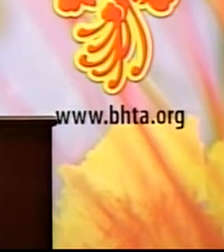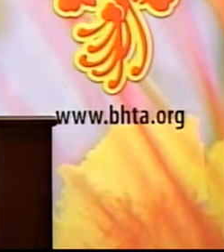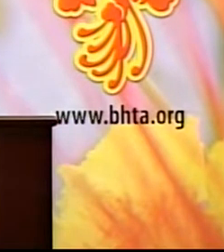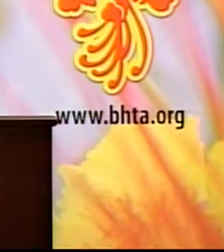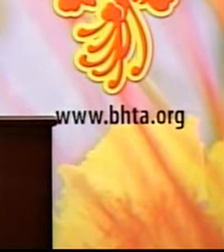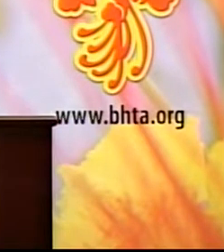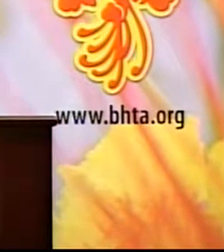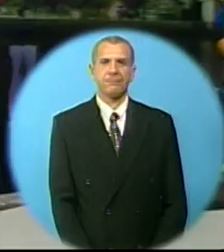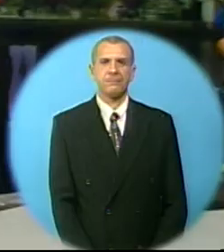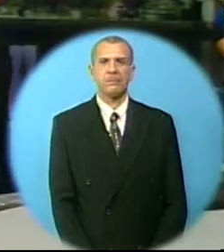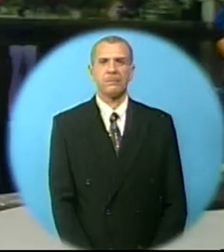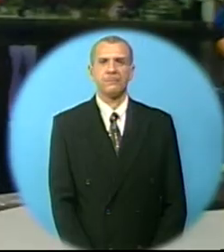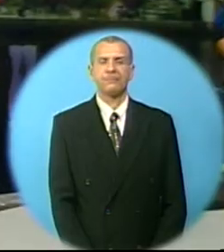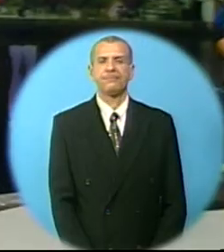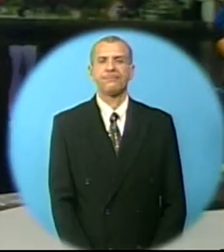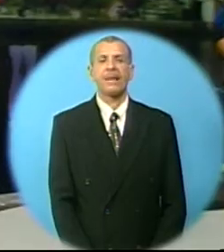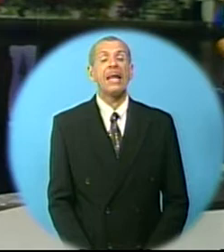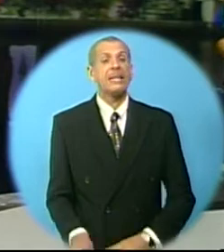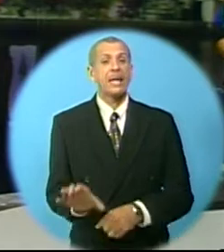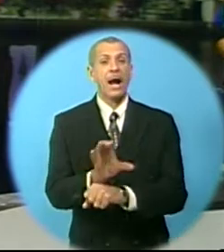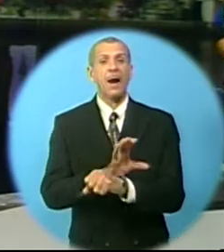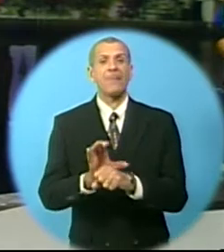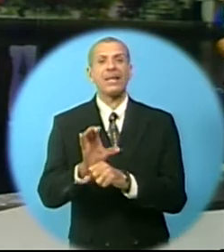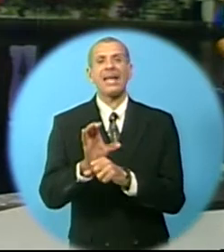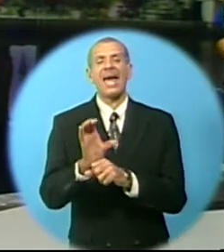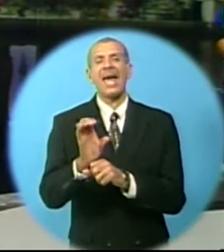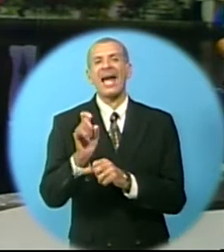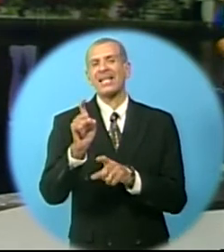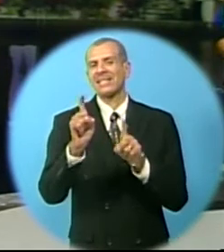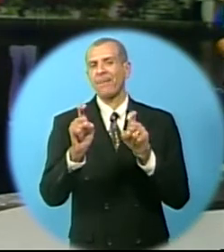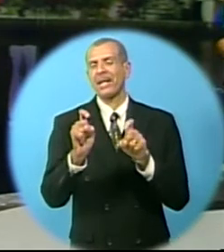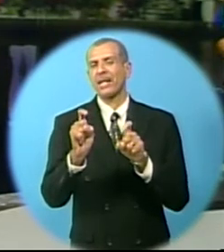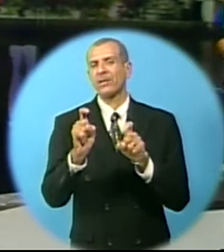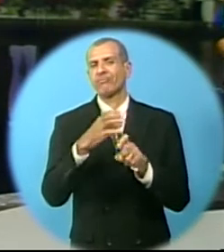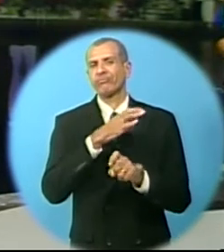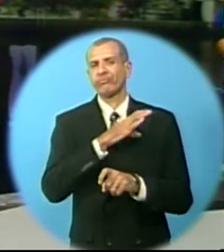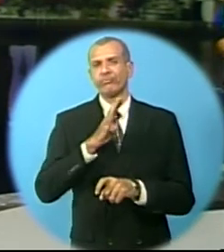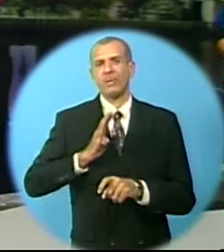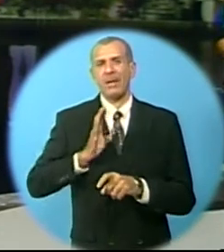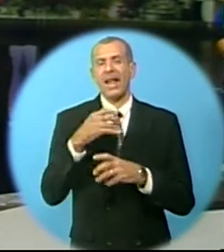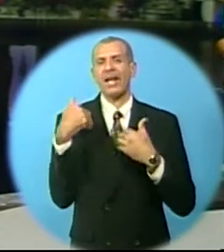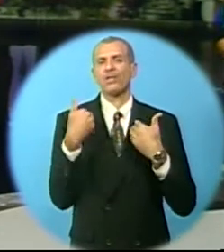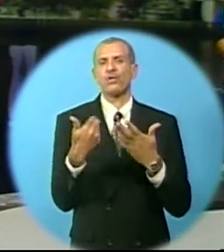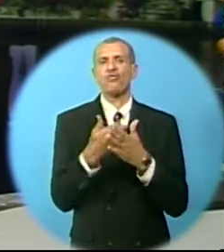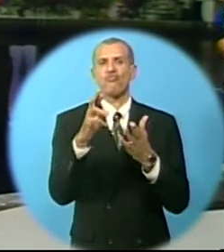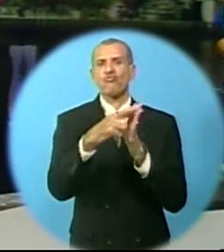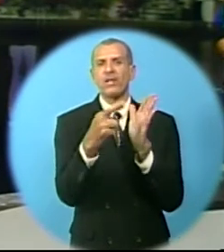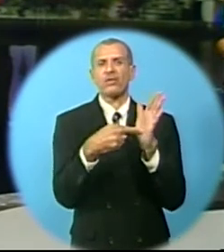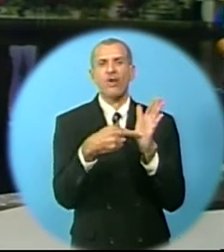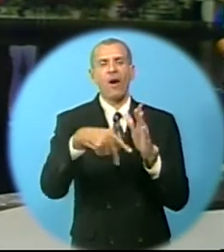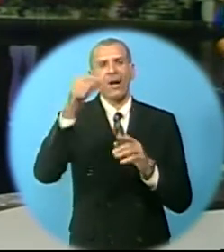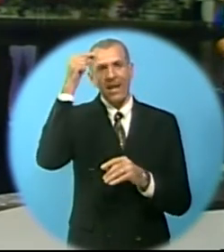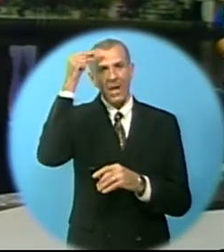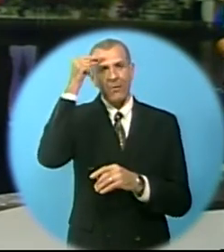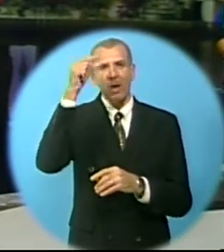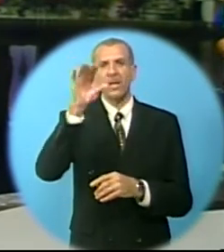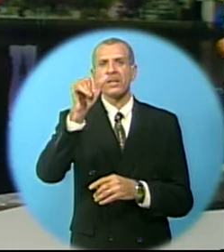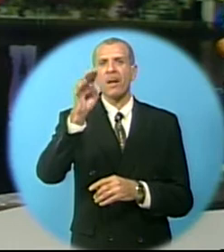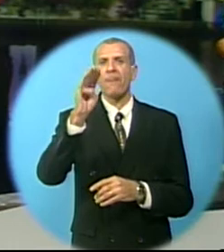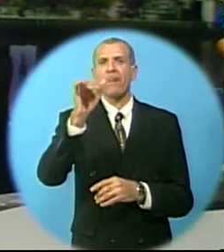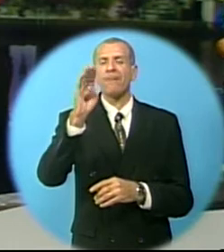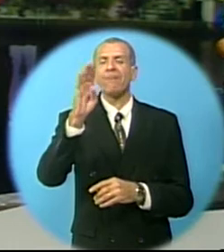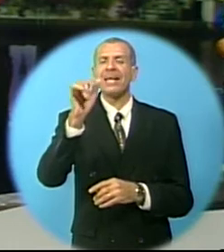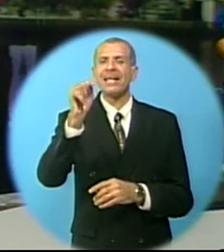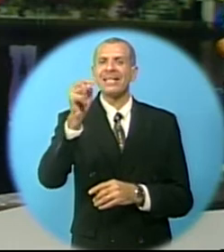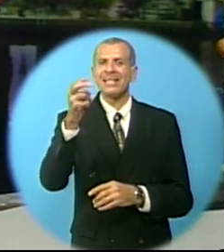Air Canada. Well, the Caribbean Examinations Council has a new registrar. Glenroy Cumberbatch, the former pro-registrar of